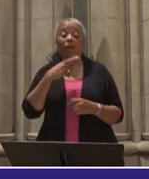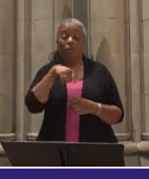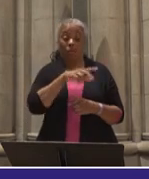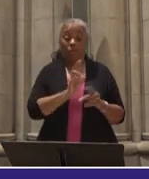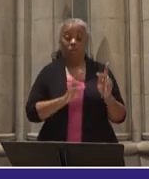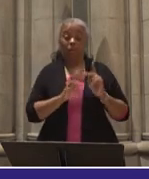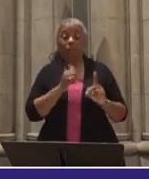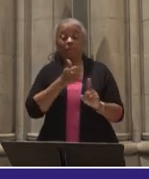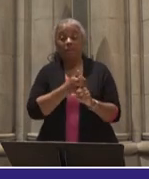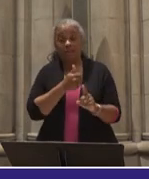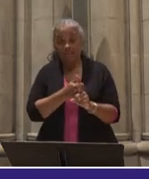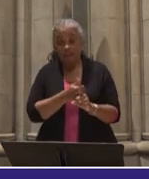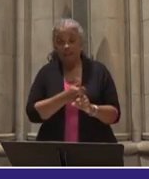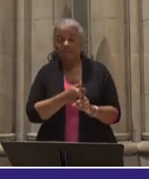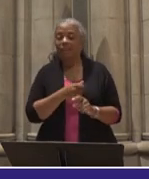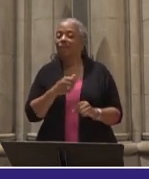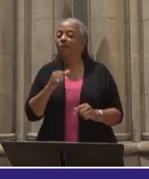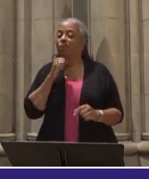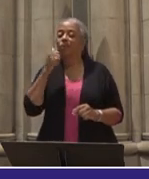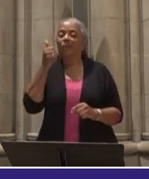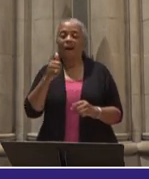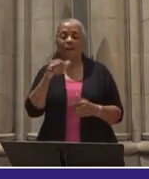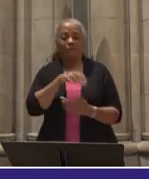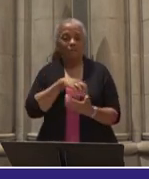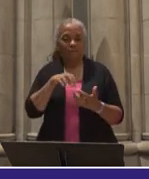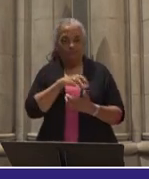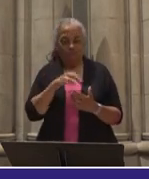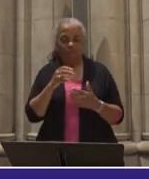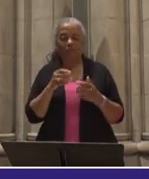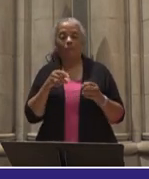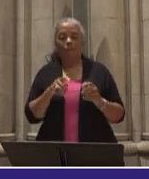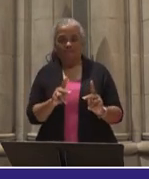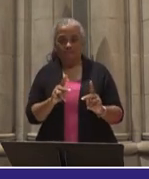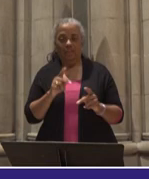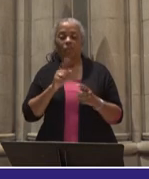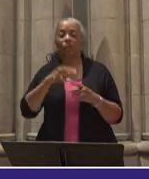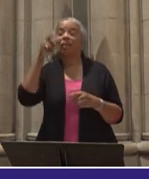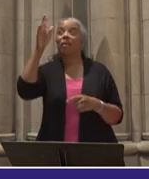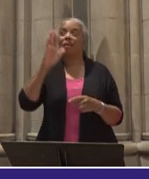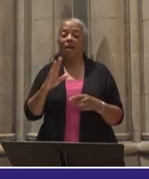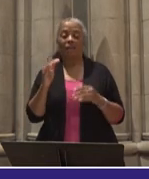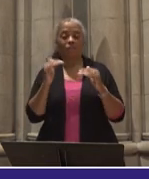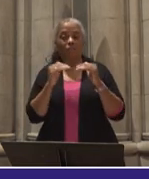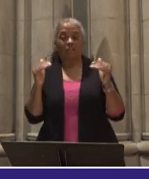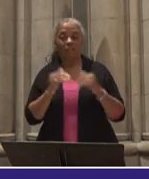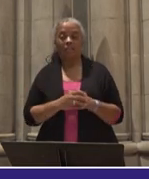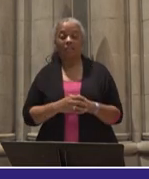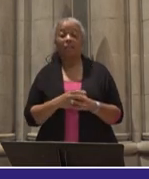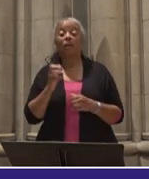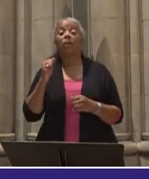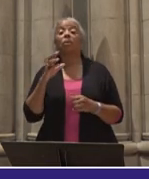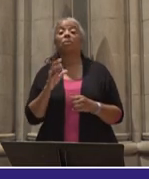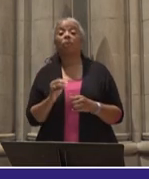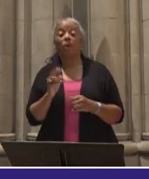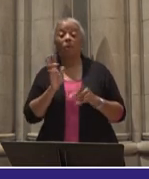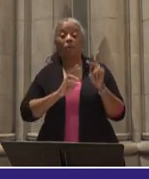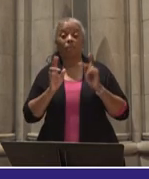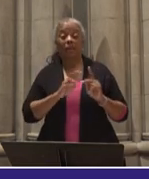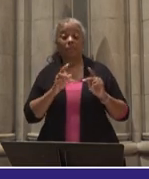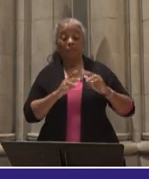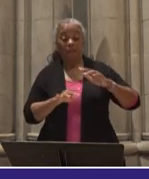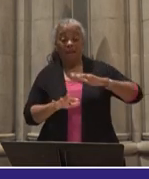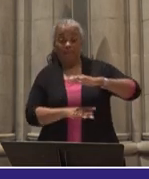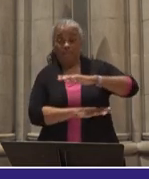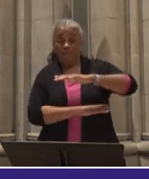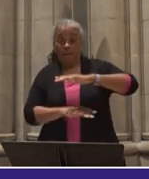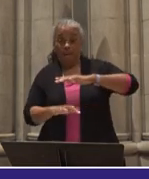unlikely, therefore, to confuse privilege with God's justice. And so it is that those on the underside